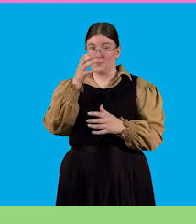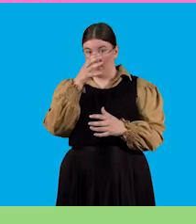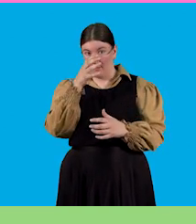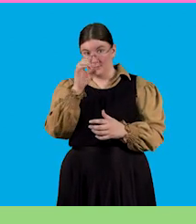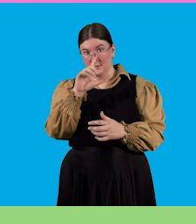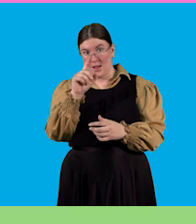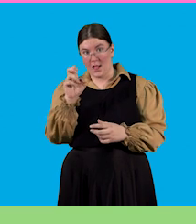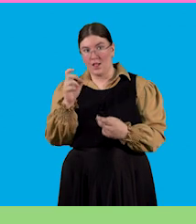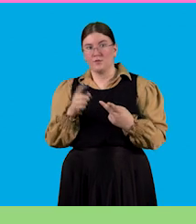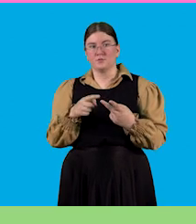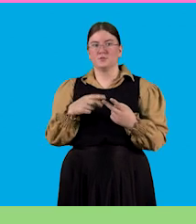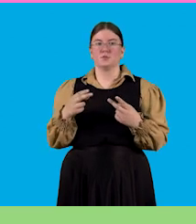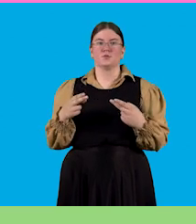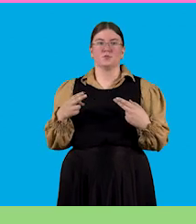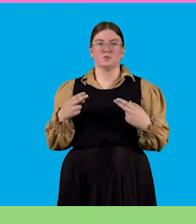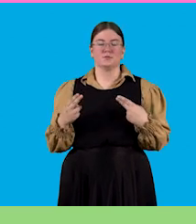are produced, and